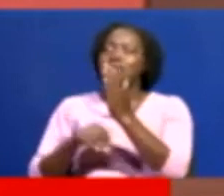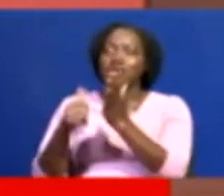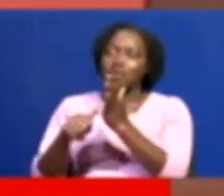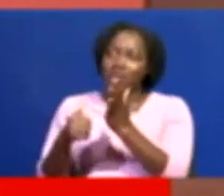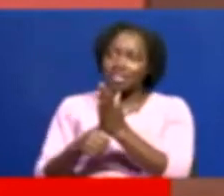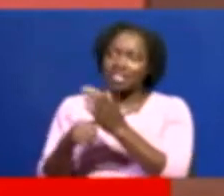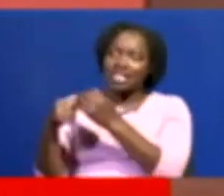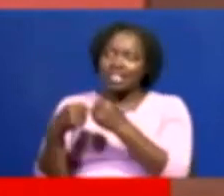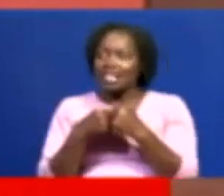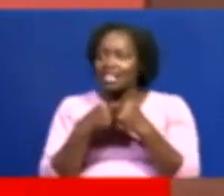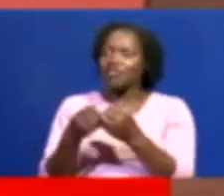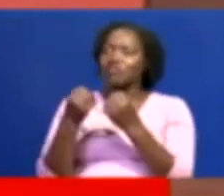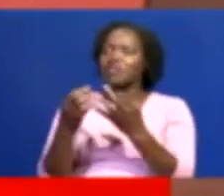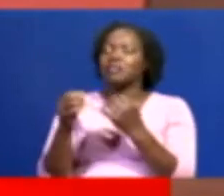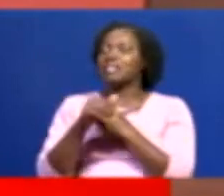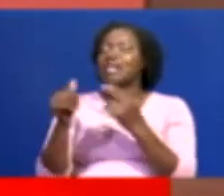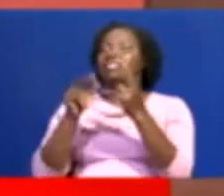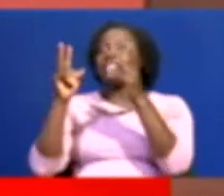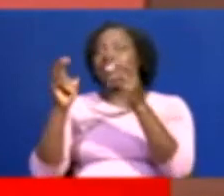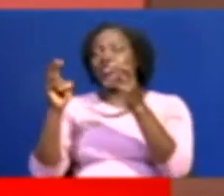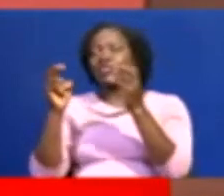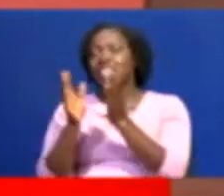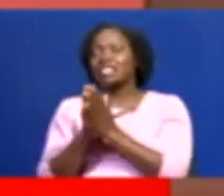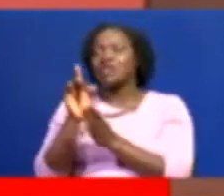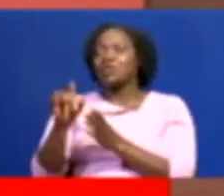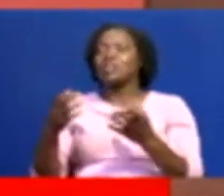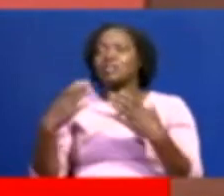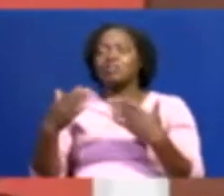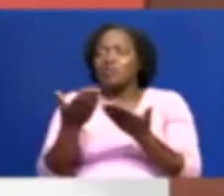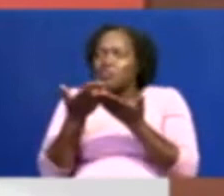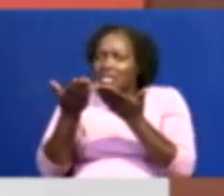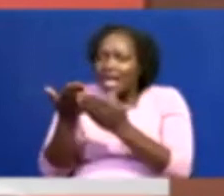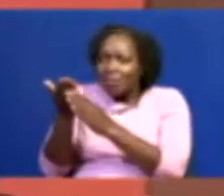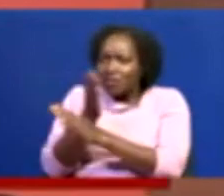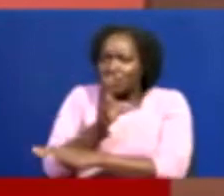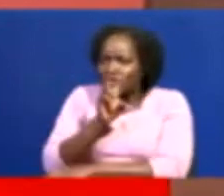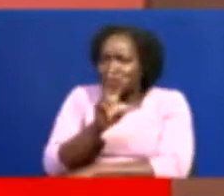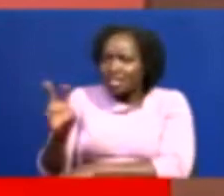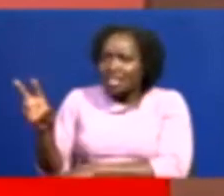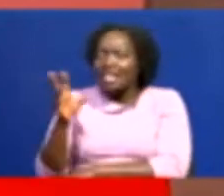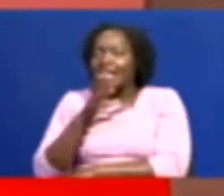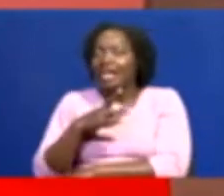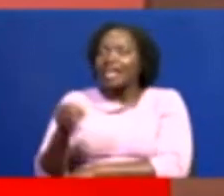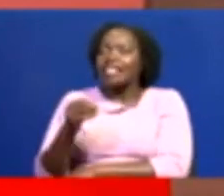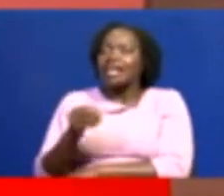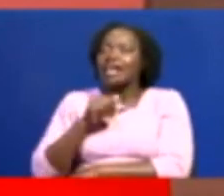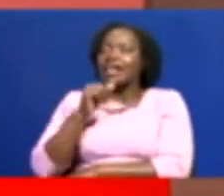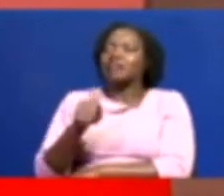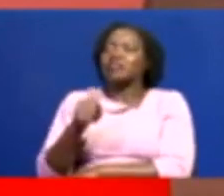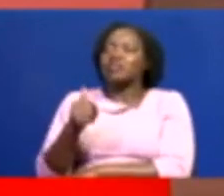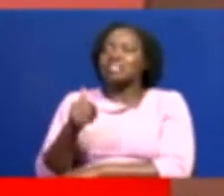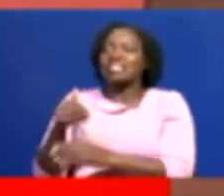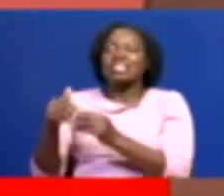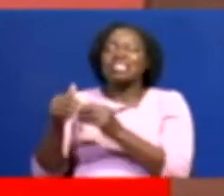challenges of many other issues. And we need people who have been there, who have seen, and I am not taking you